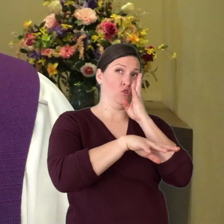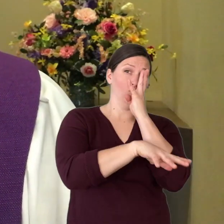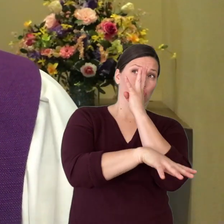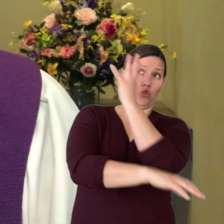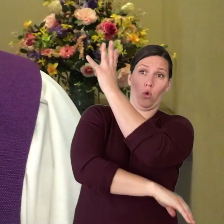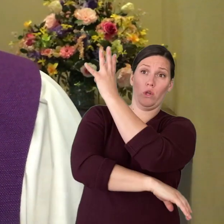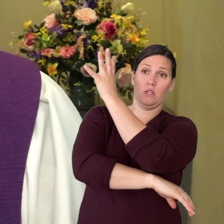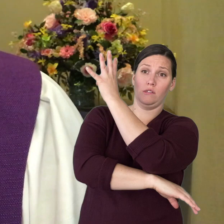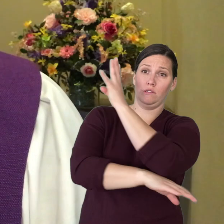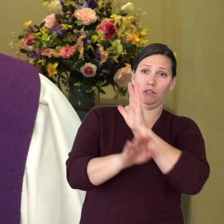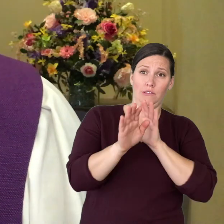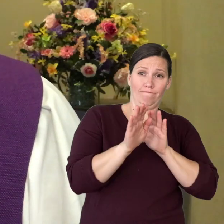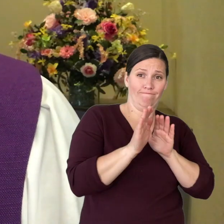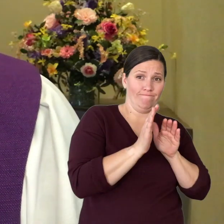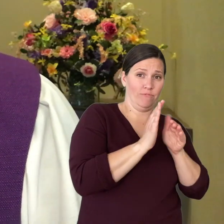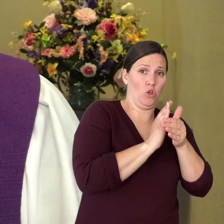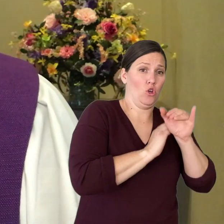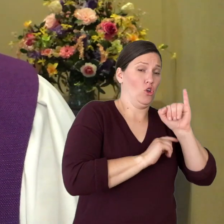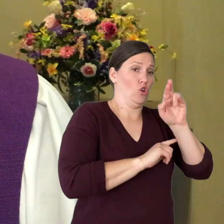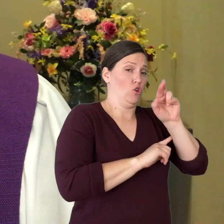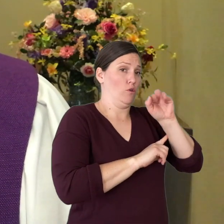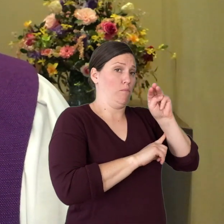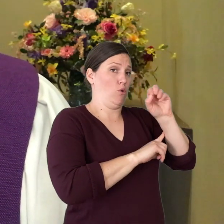rebellion and immorality and wickedness.